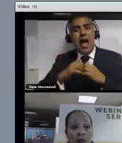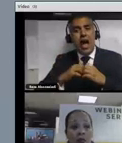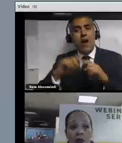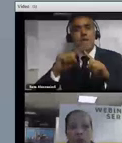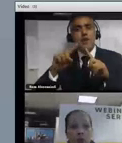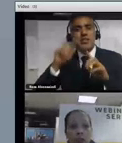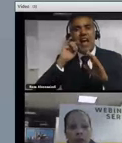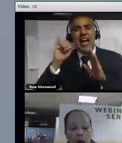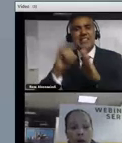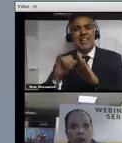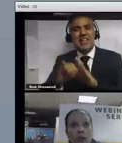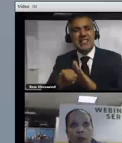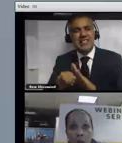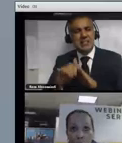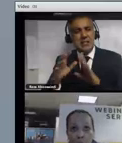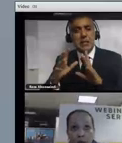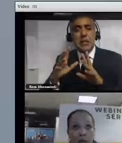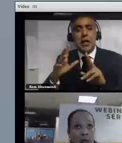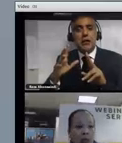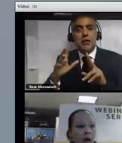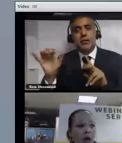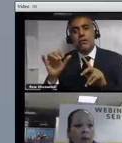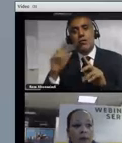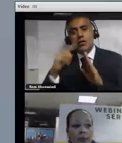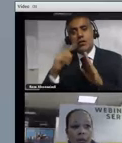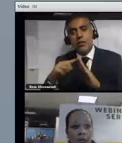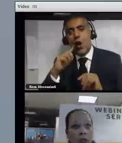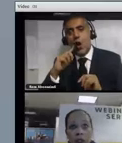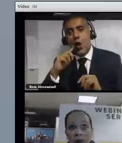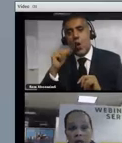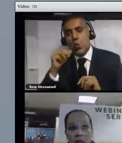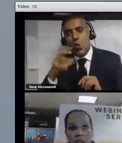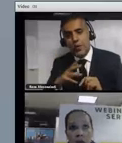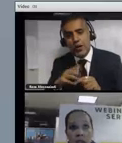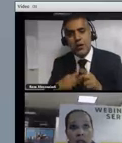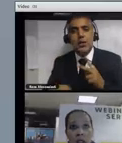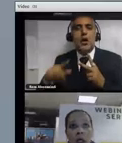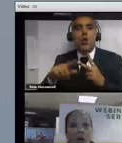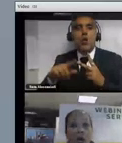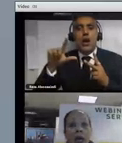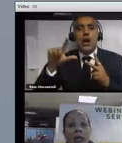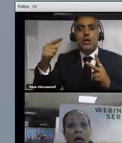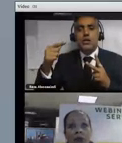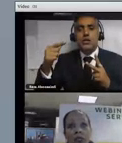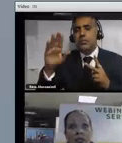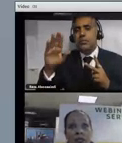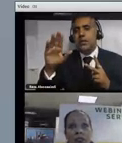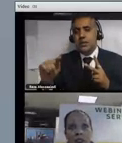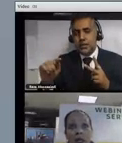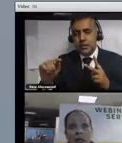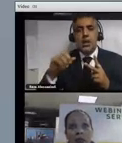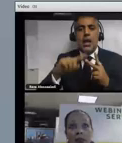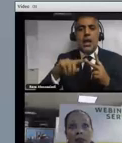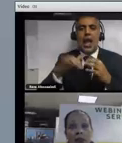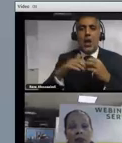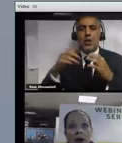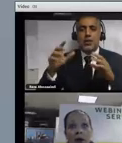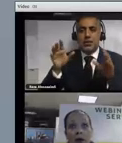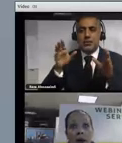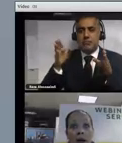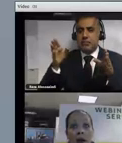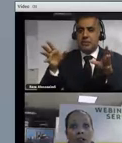identities. So you could be a woman, you could be LGBT, and how do these